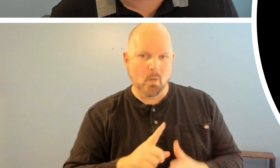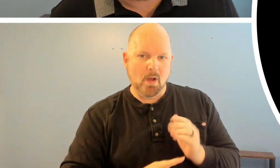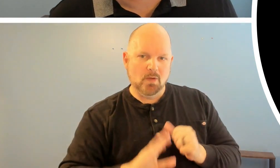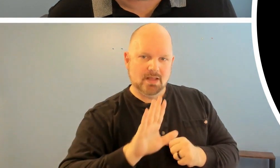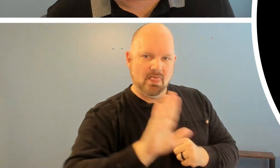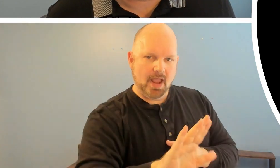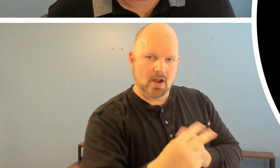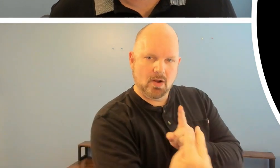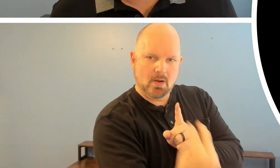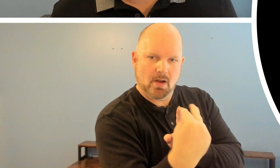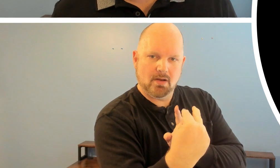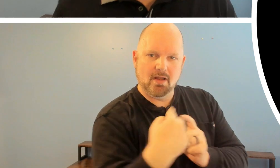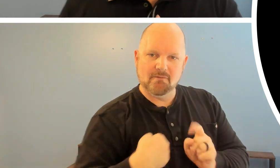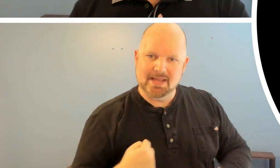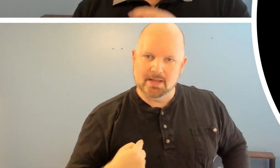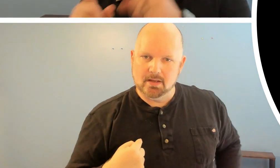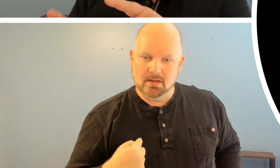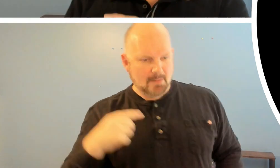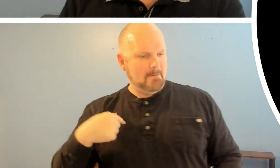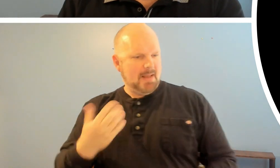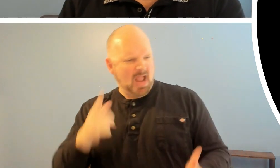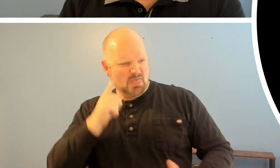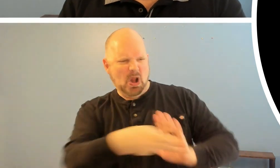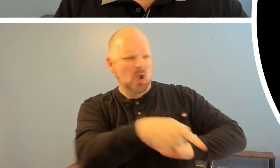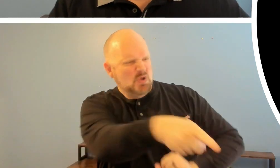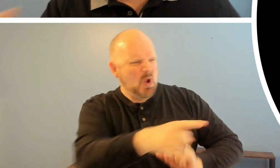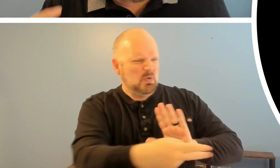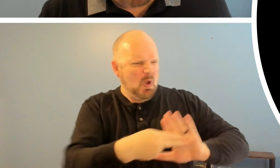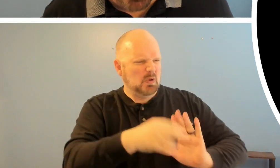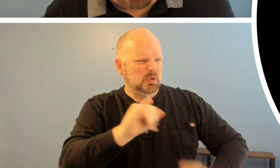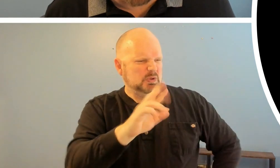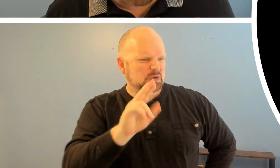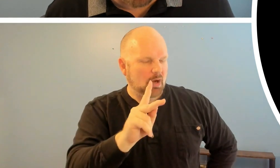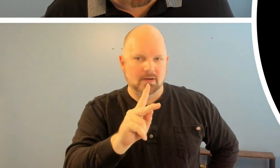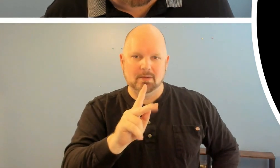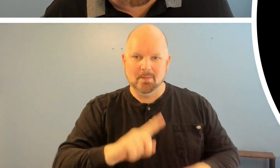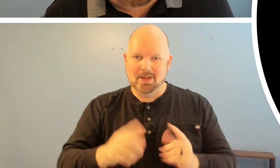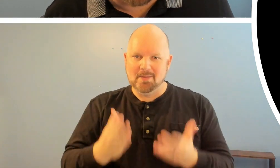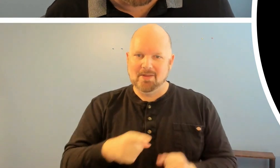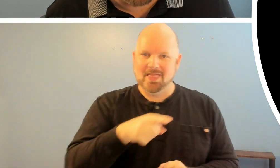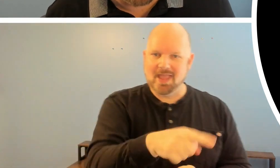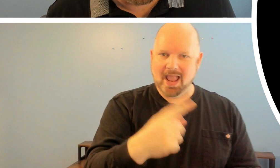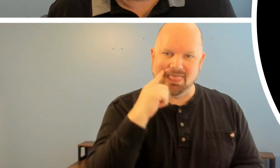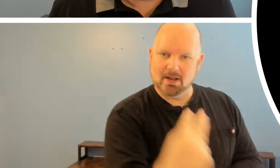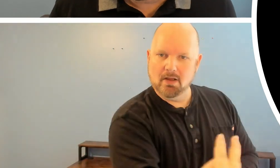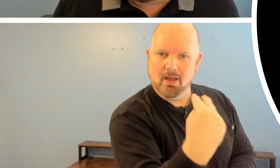me during that time? If I thought they were being a jerk, do they think I was the one that was the